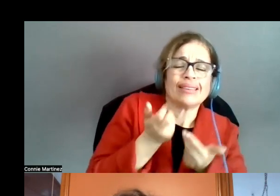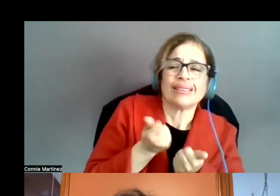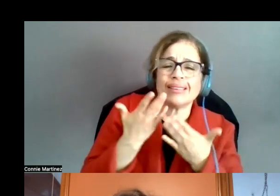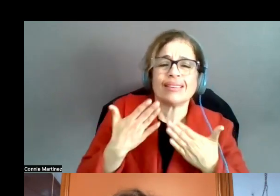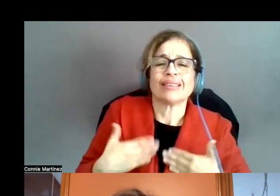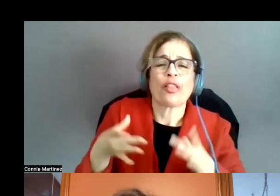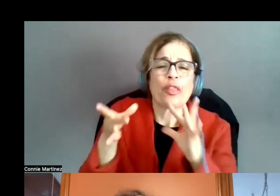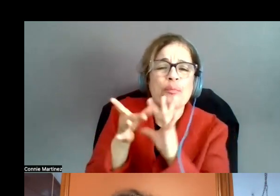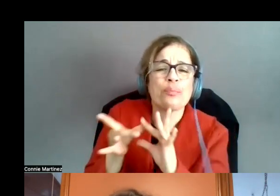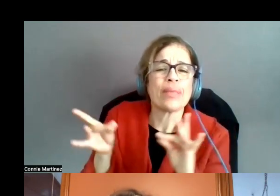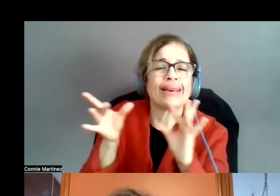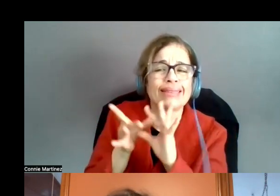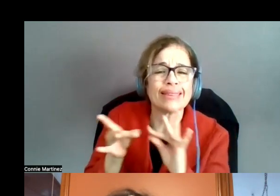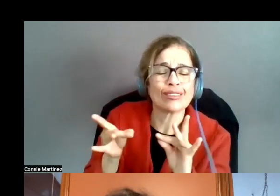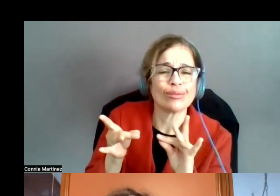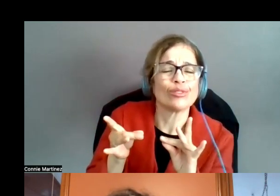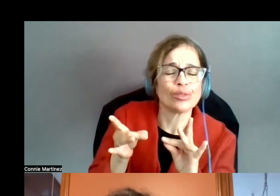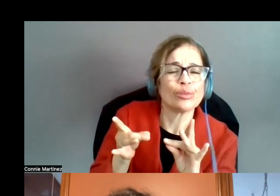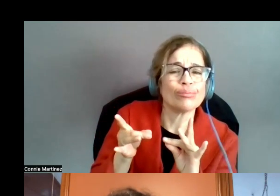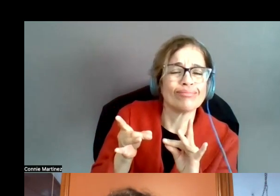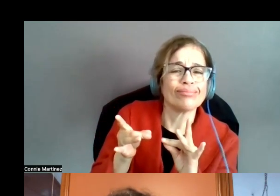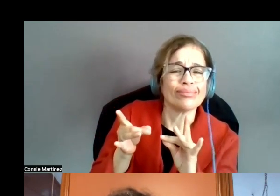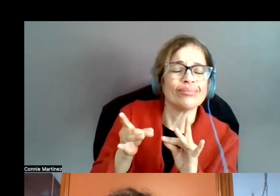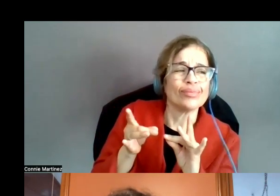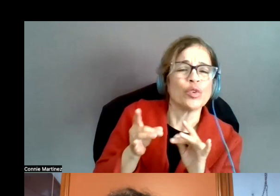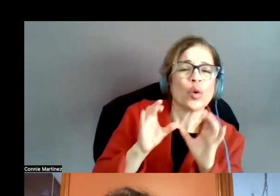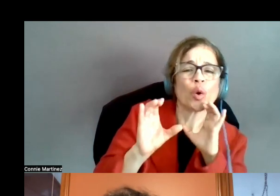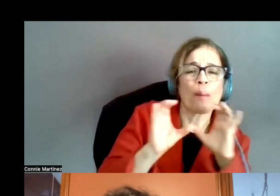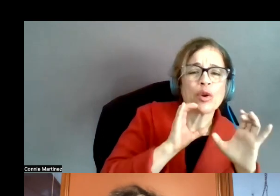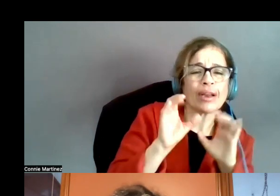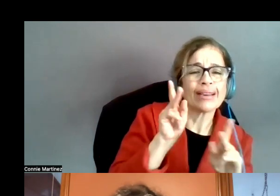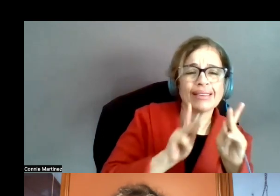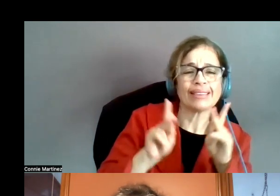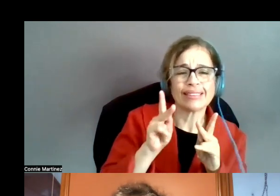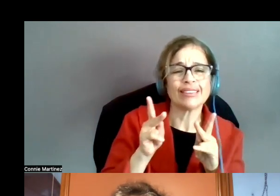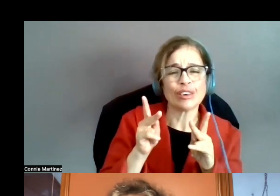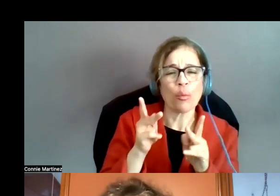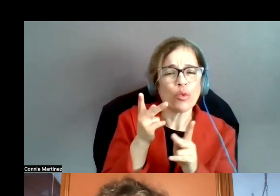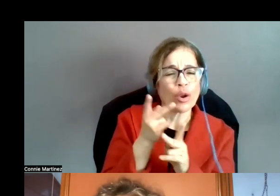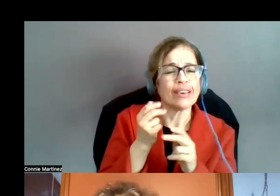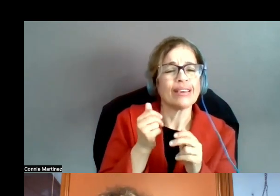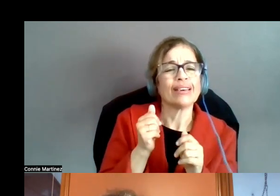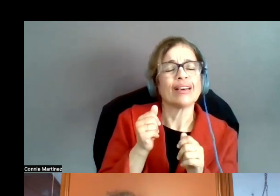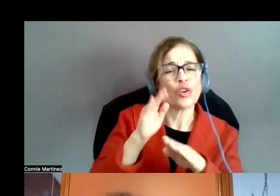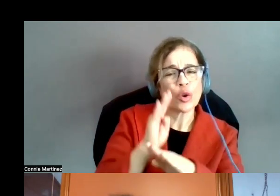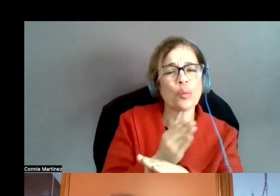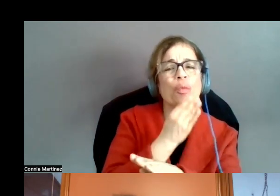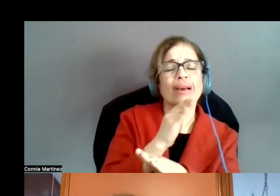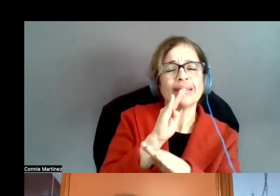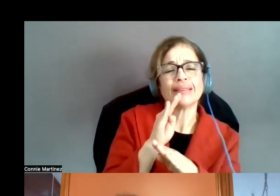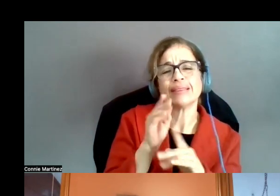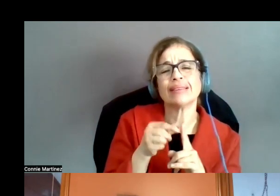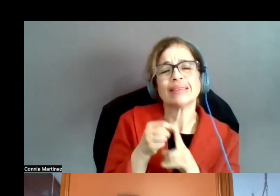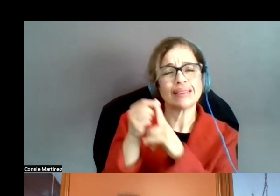their message. So if you take that in consideration, I would say that's probably percussion. Percussion is definitely